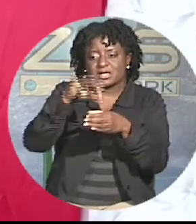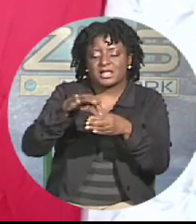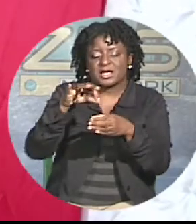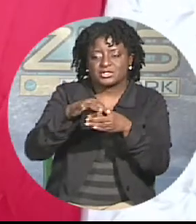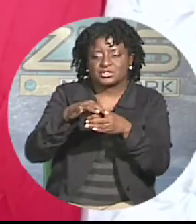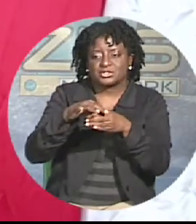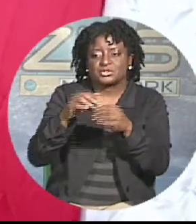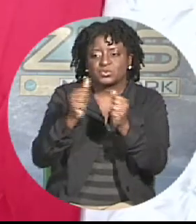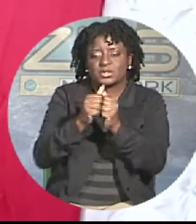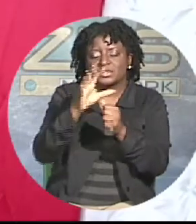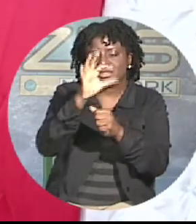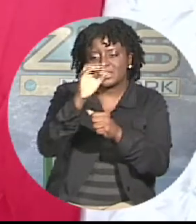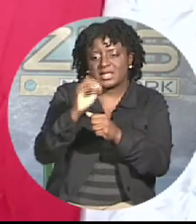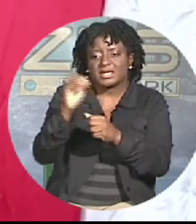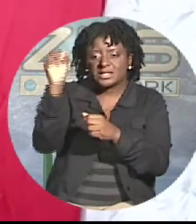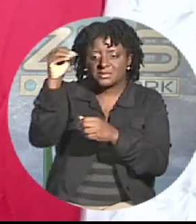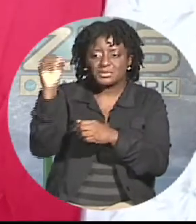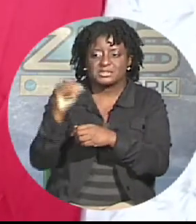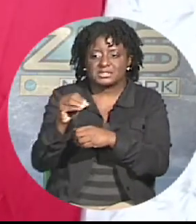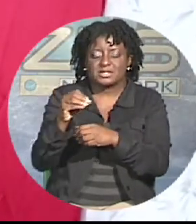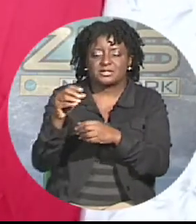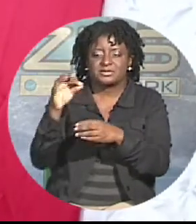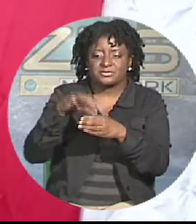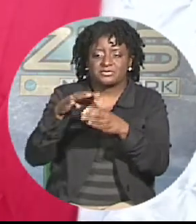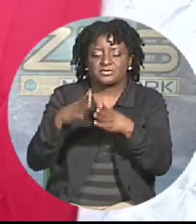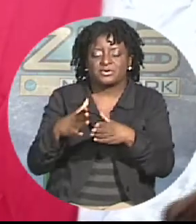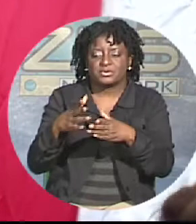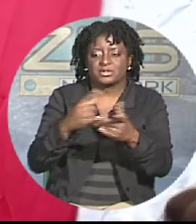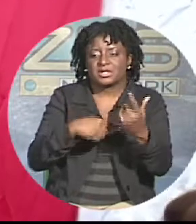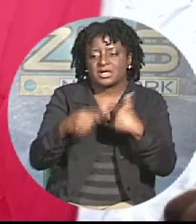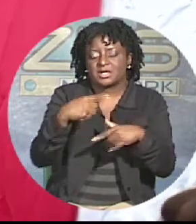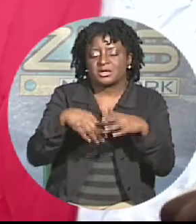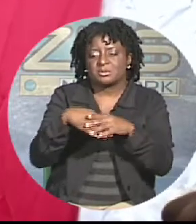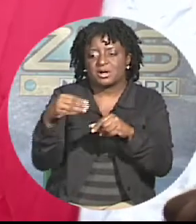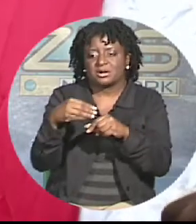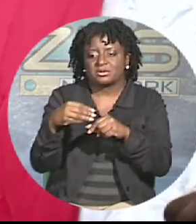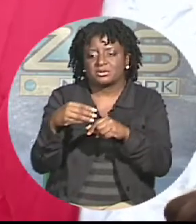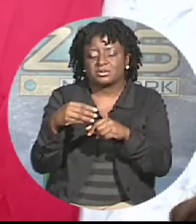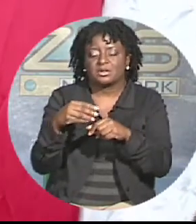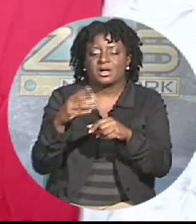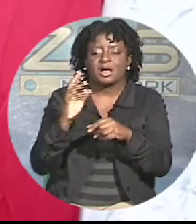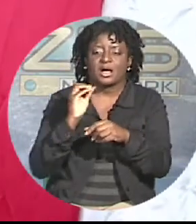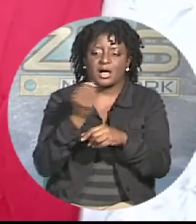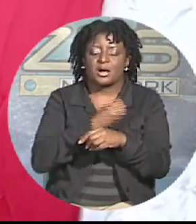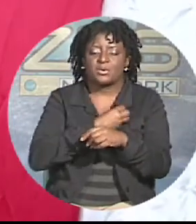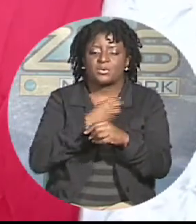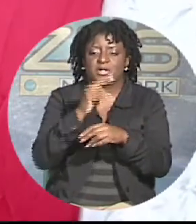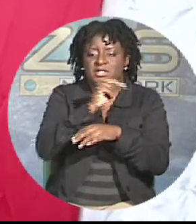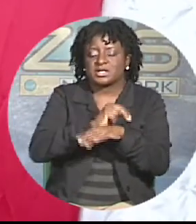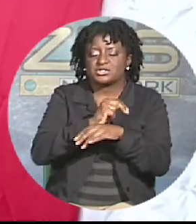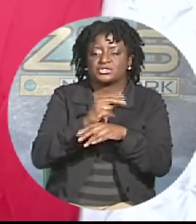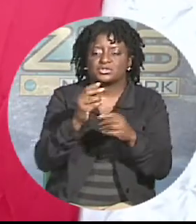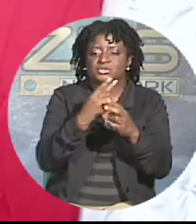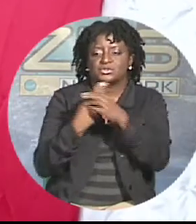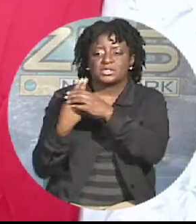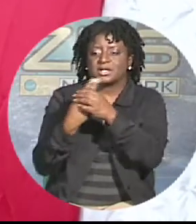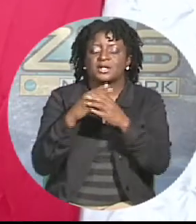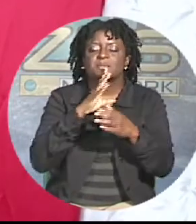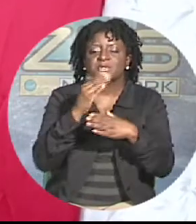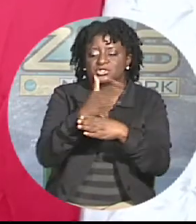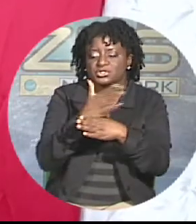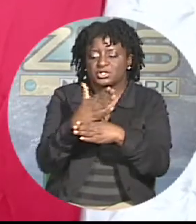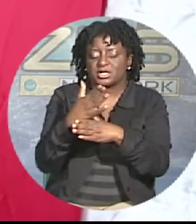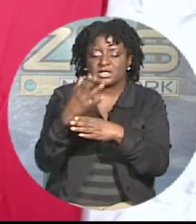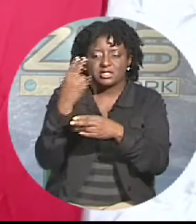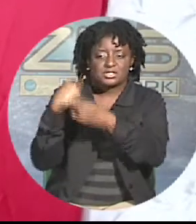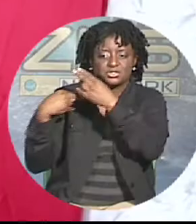voter turnout. Your elections were a reminder that our two nations are united by a shared history, by common values, and by mutual